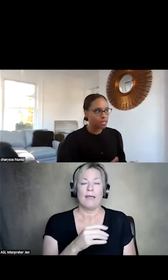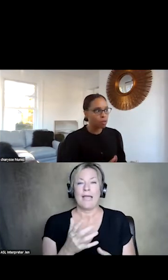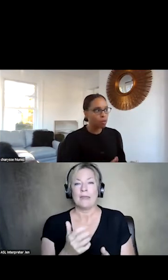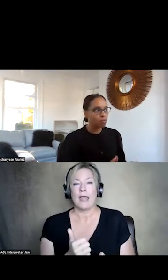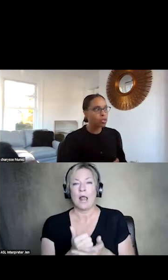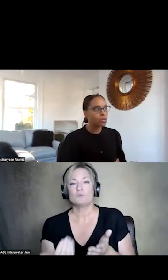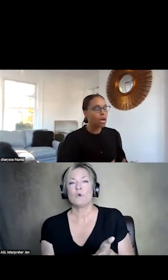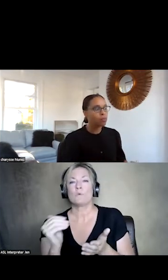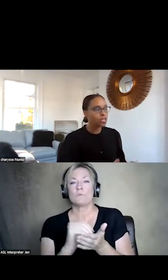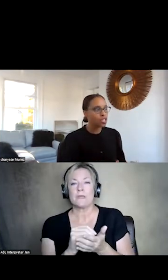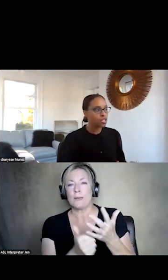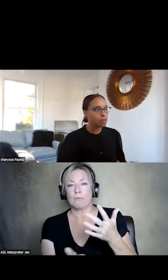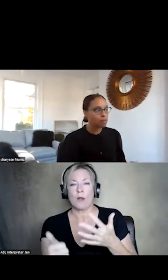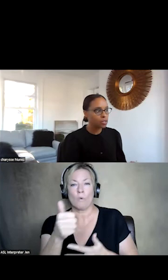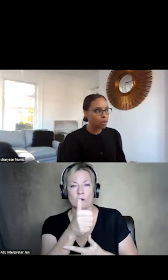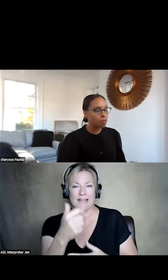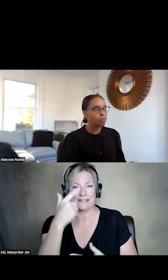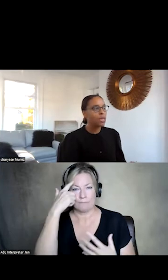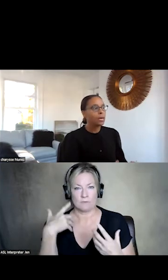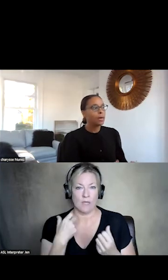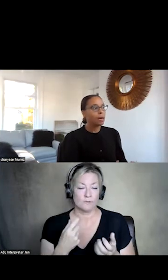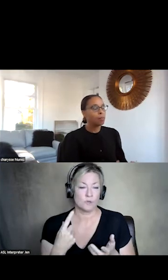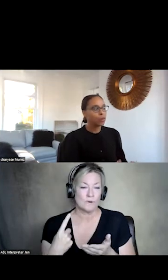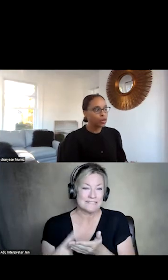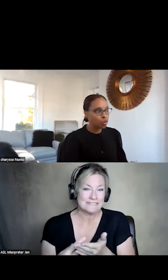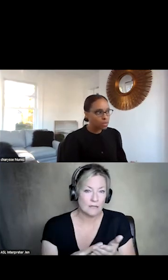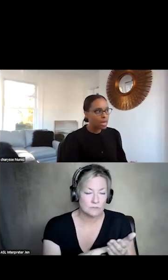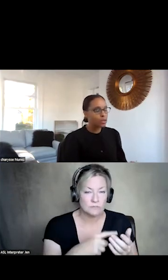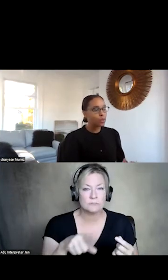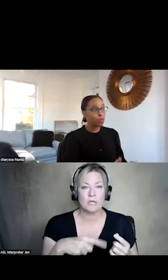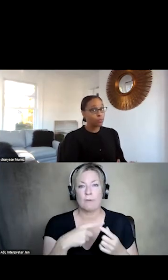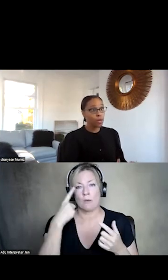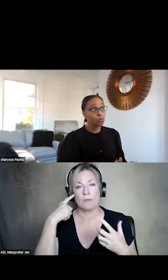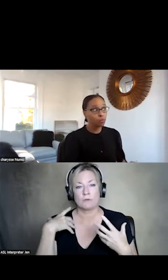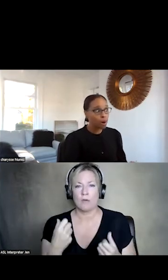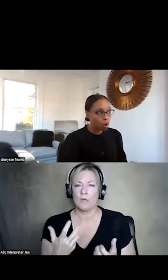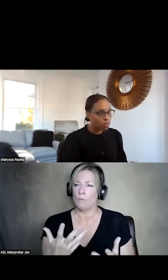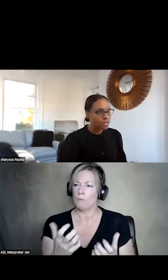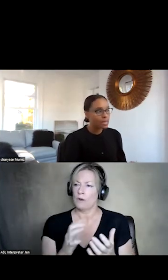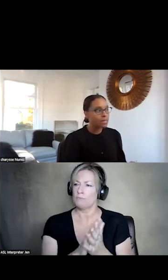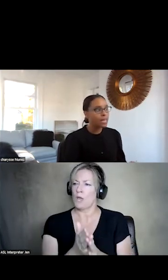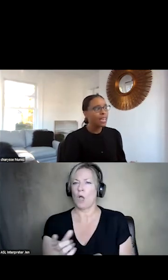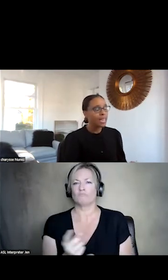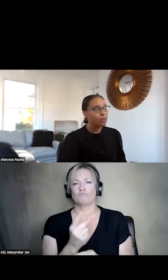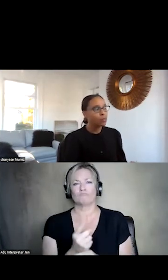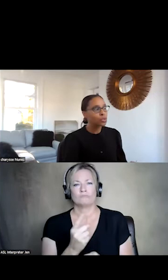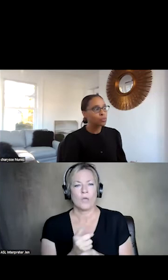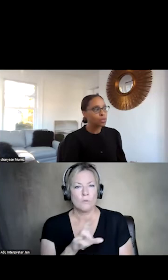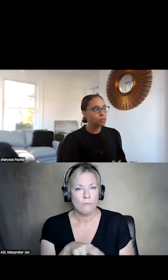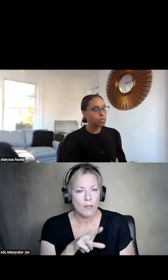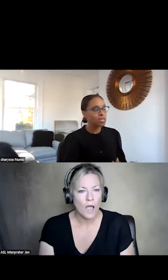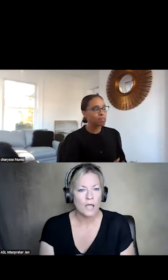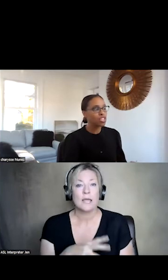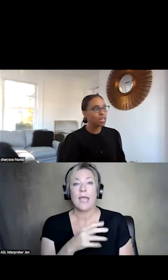reprioritizing of mental health. So the conversations about mental health, we want to normalize it, we want to help to prioritize it, and we want